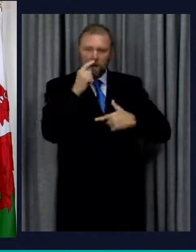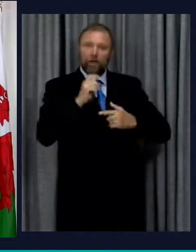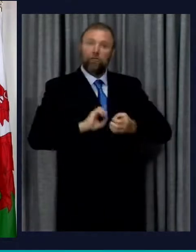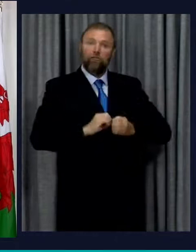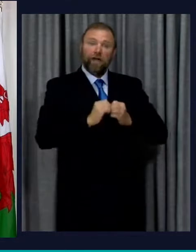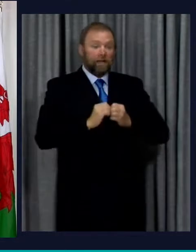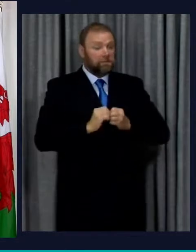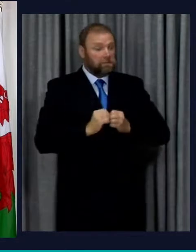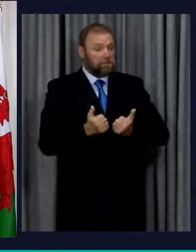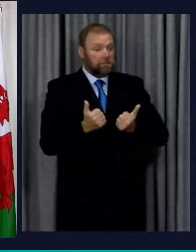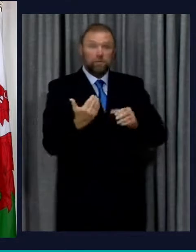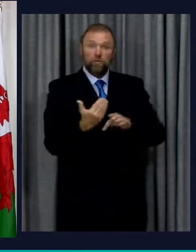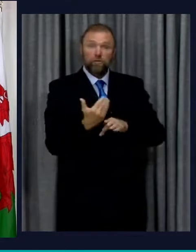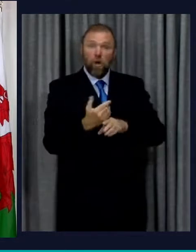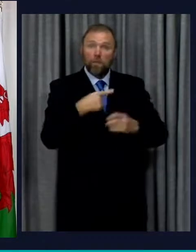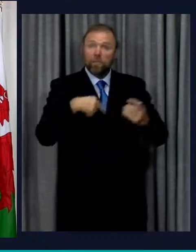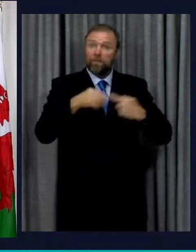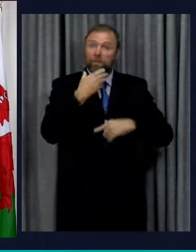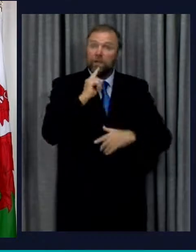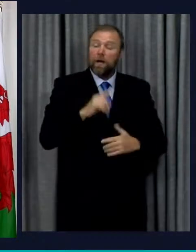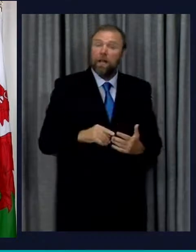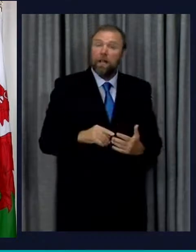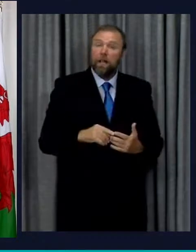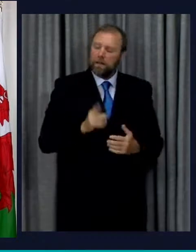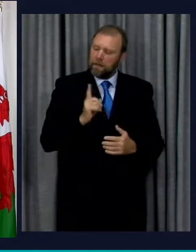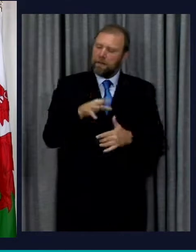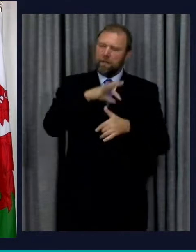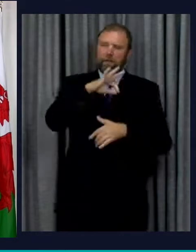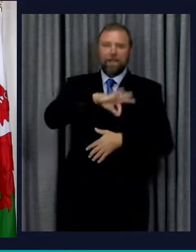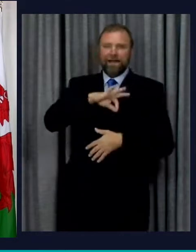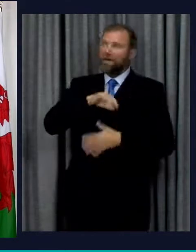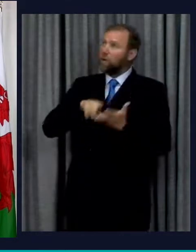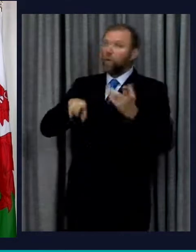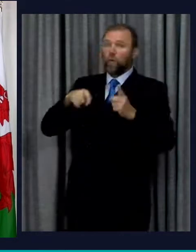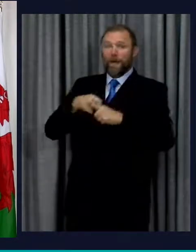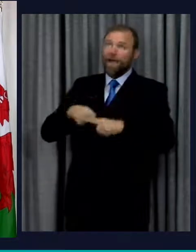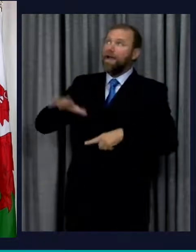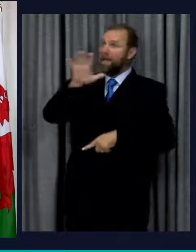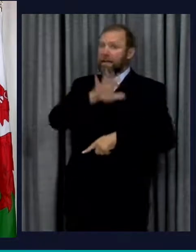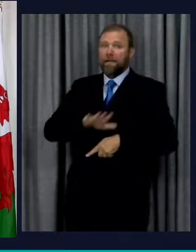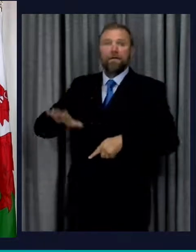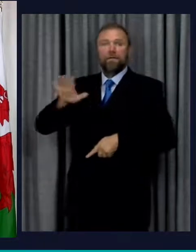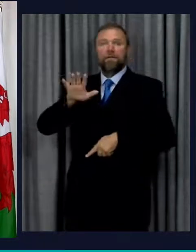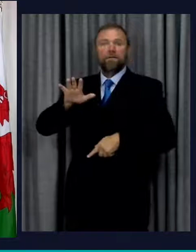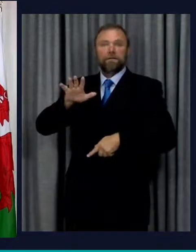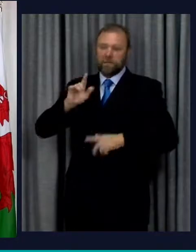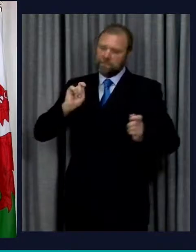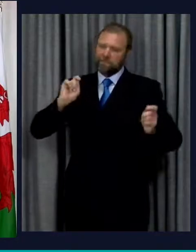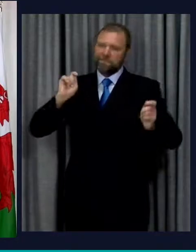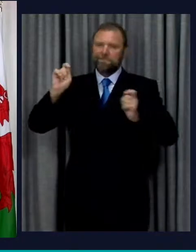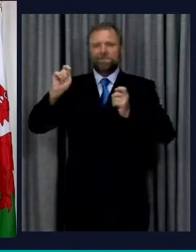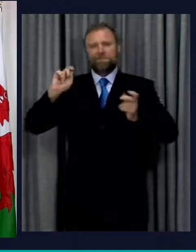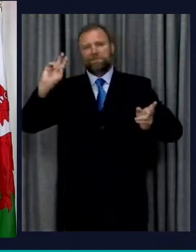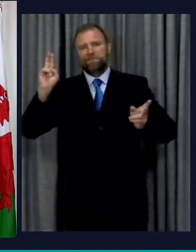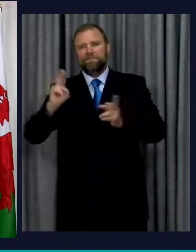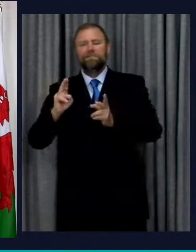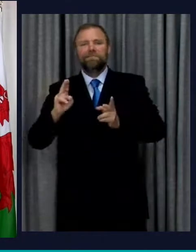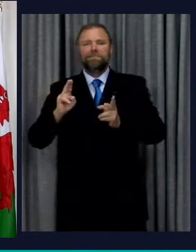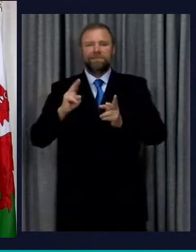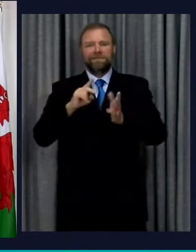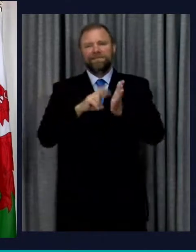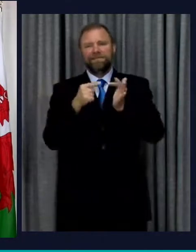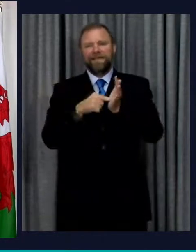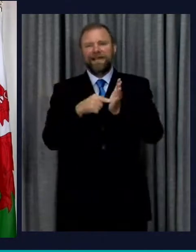people, and that would have a real benefit to the UK's transition towards greater energy efficiency and net zero.